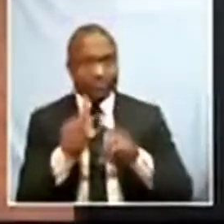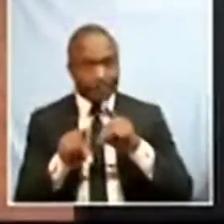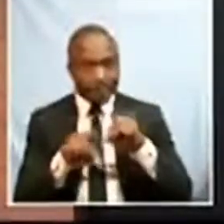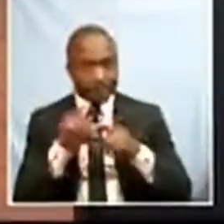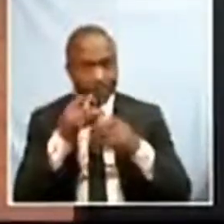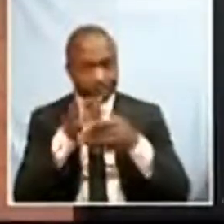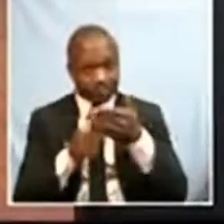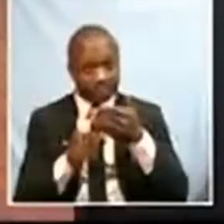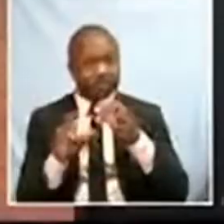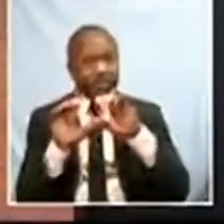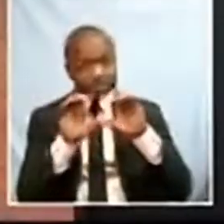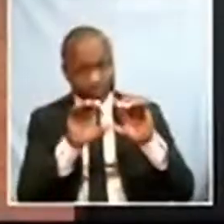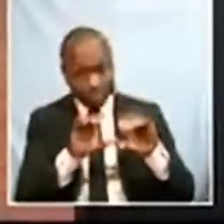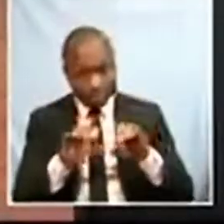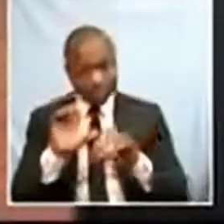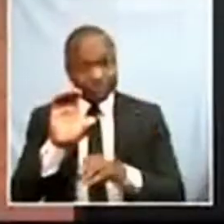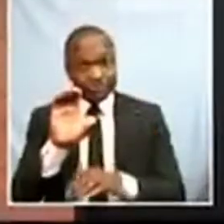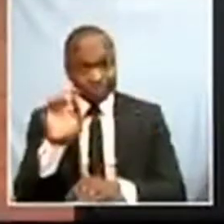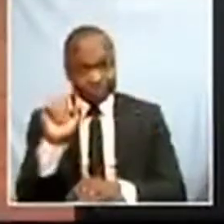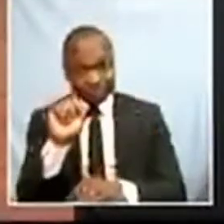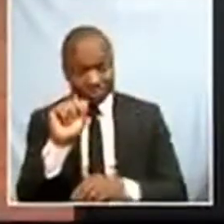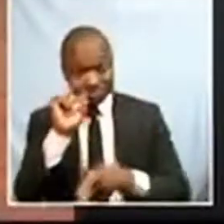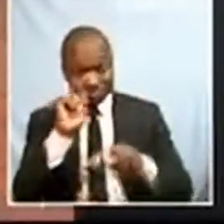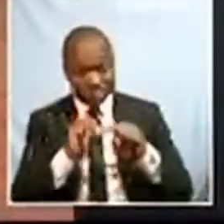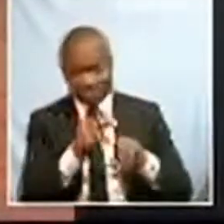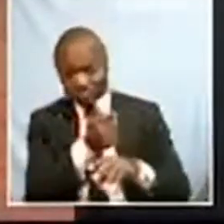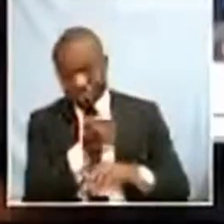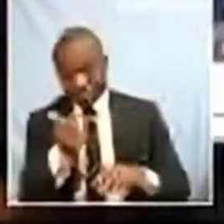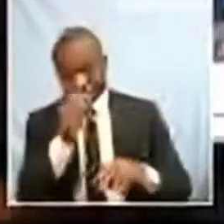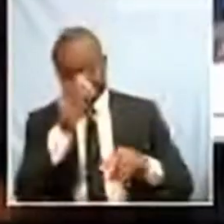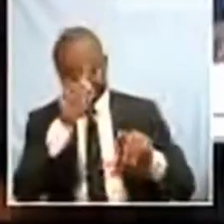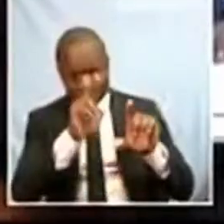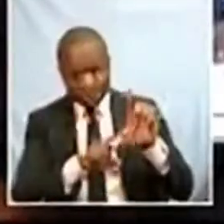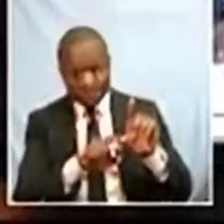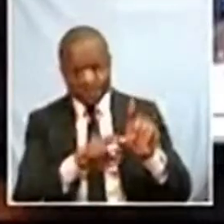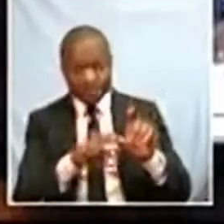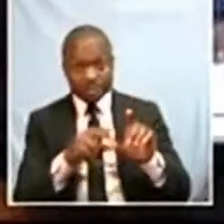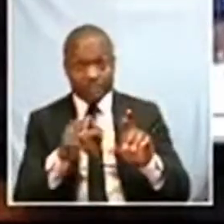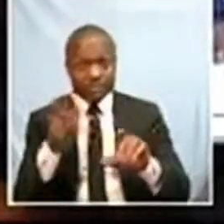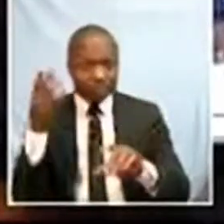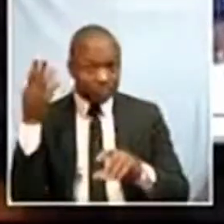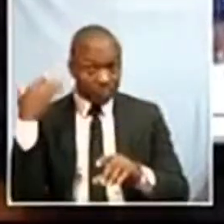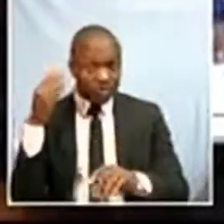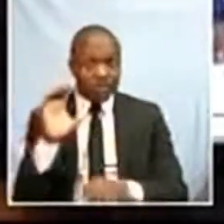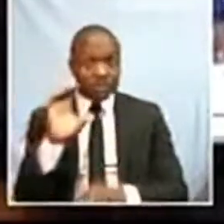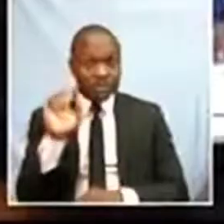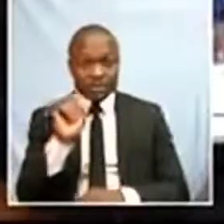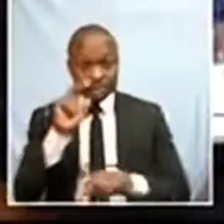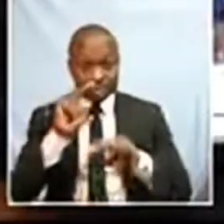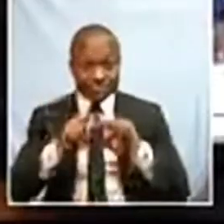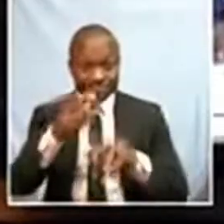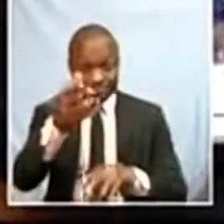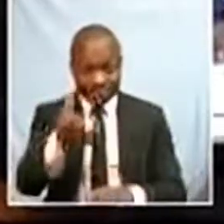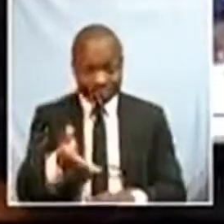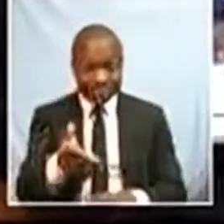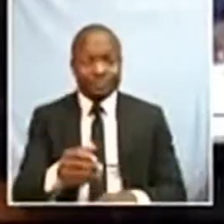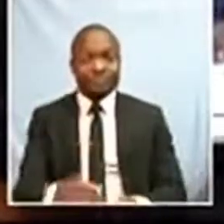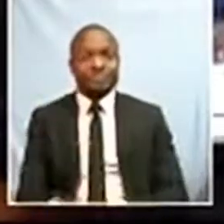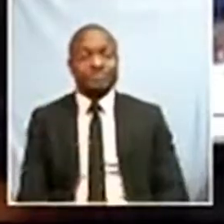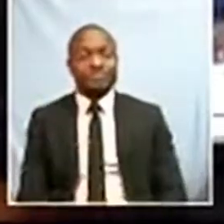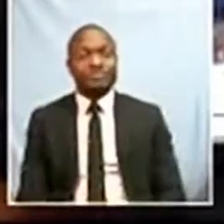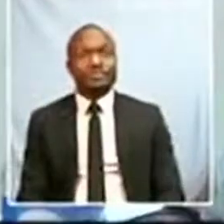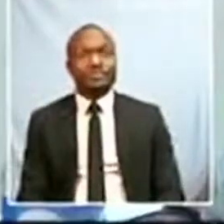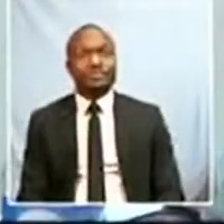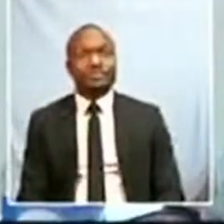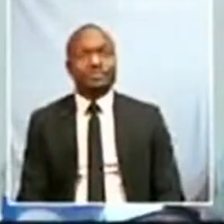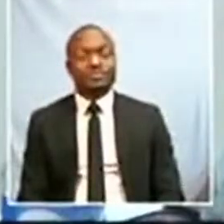What we do, CS, sit on the other chair. Former CS, take that seat there. Let's deal with matters as